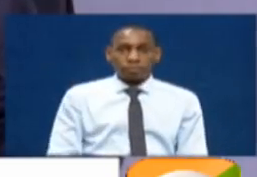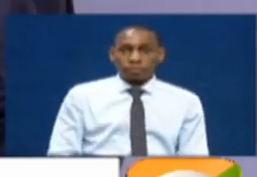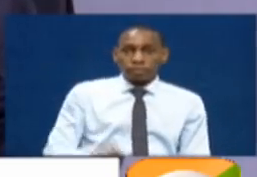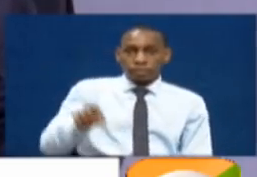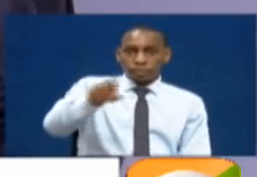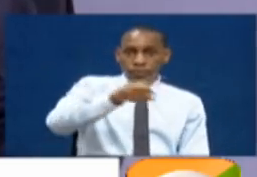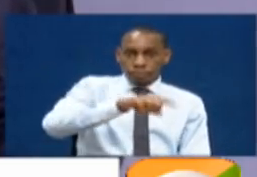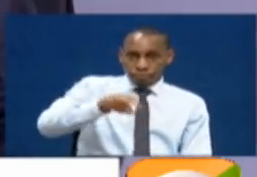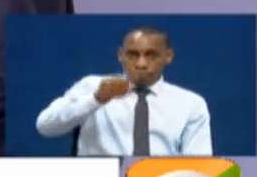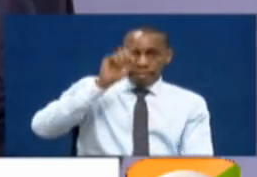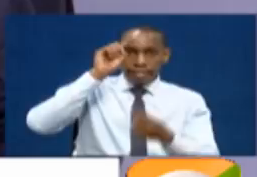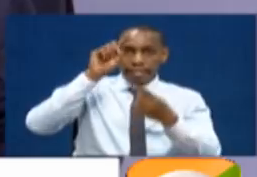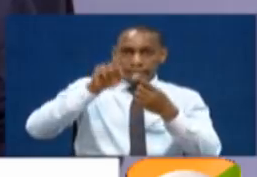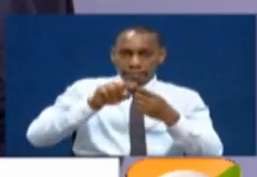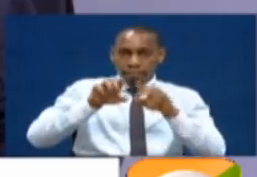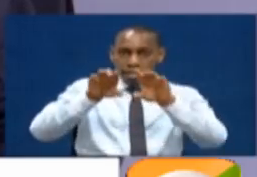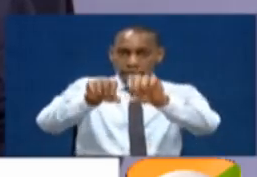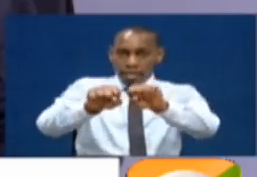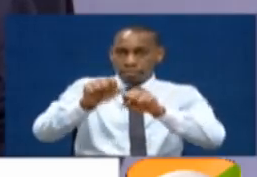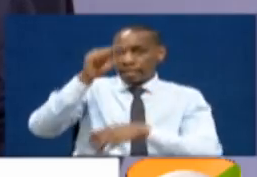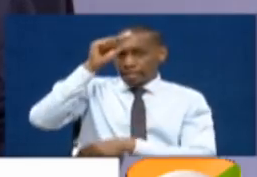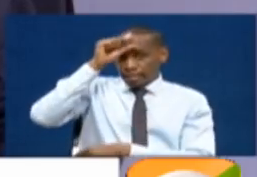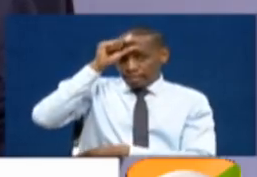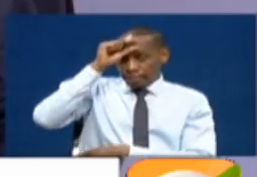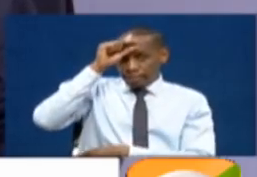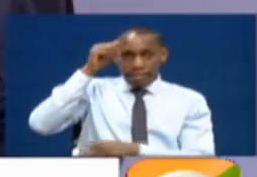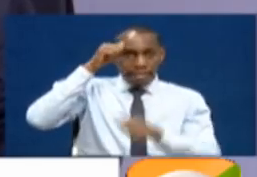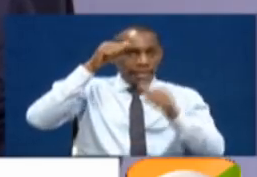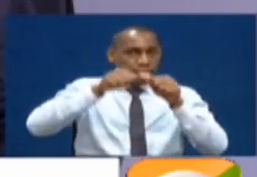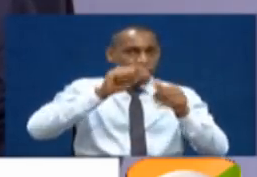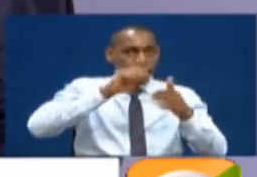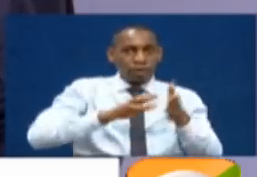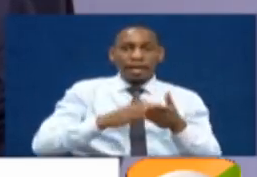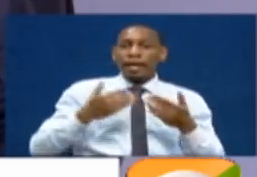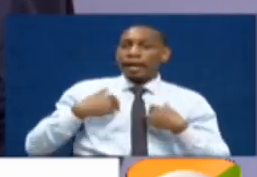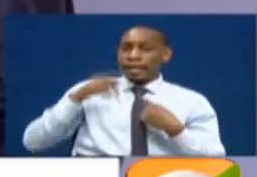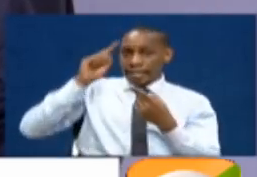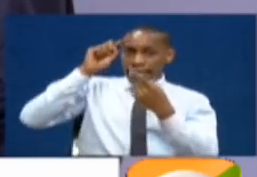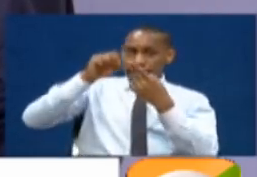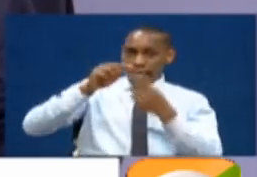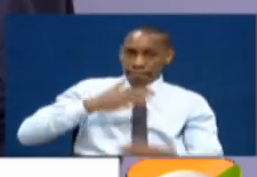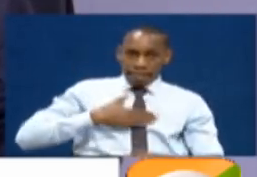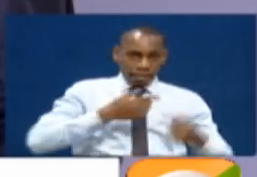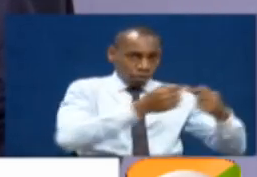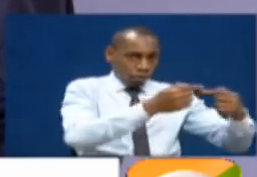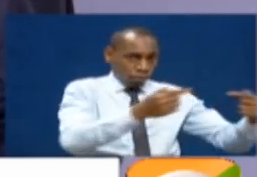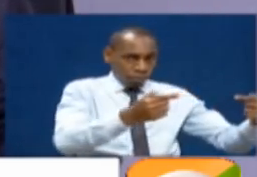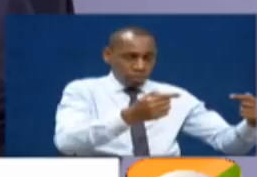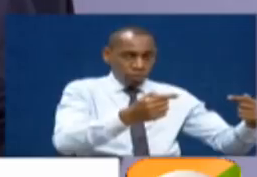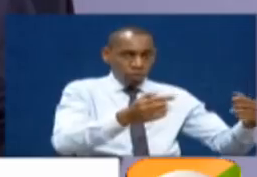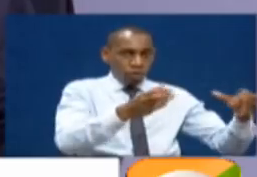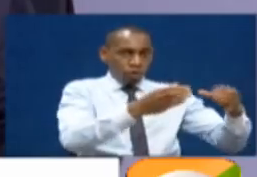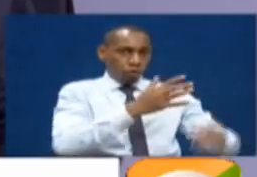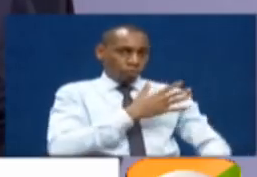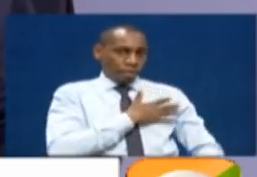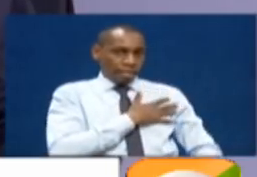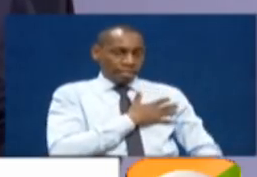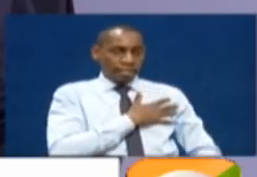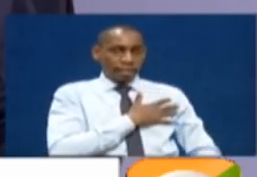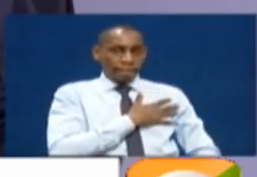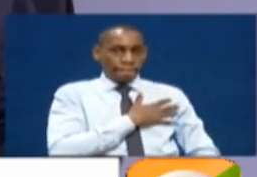are seeking to take over government. Remember, we had our aspirations as opposition, as NASA. We set out our